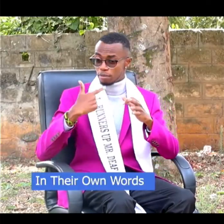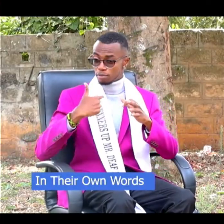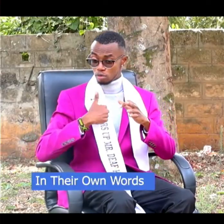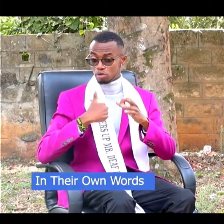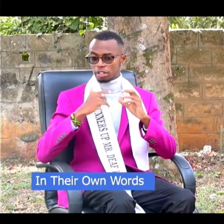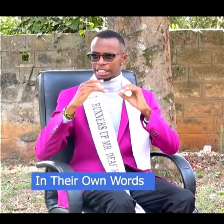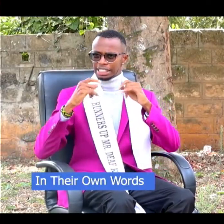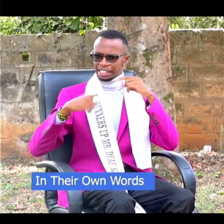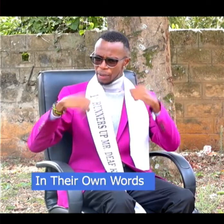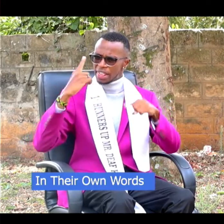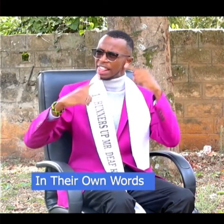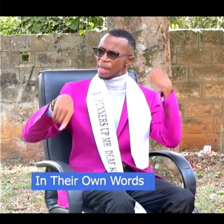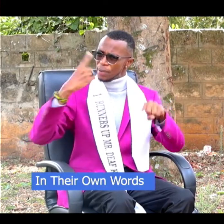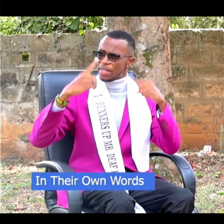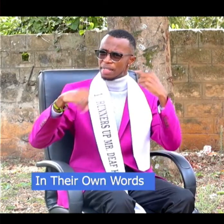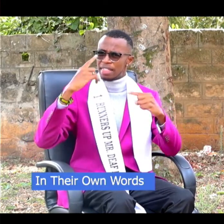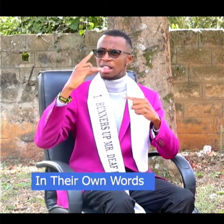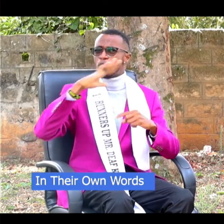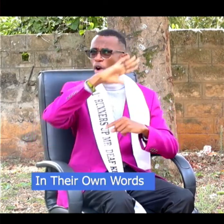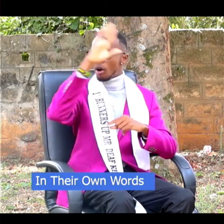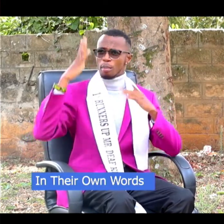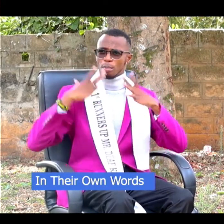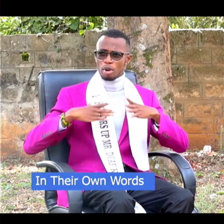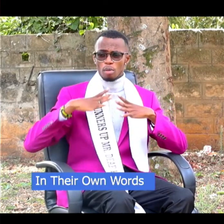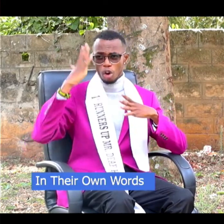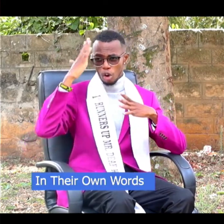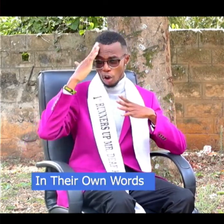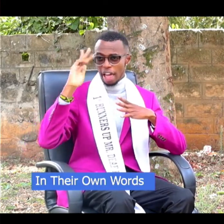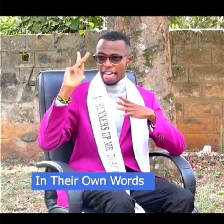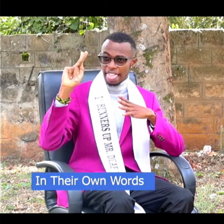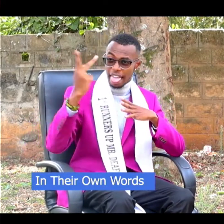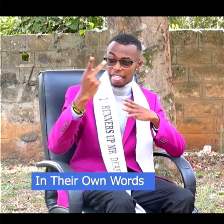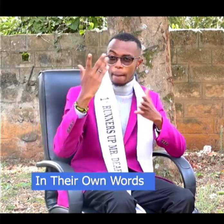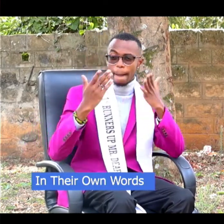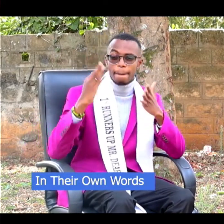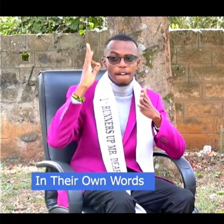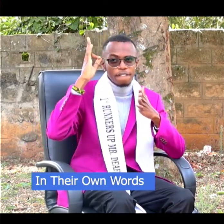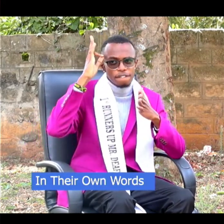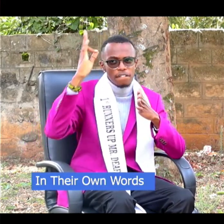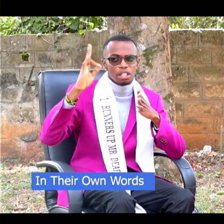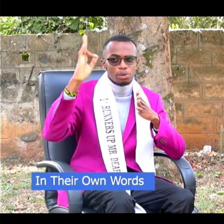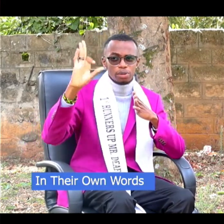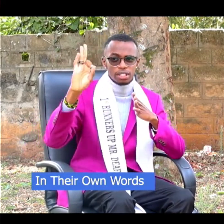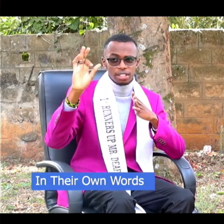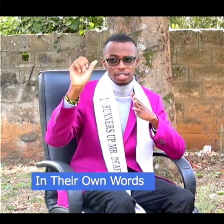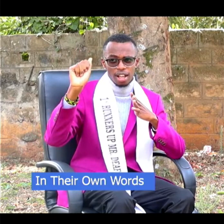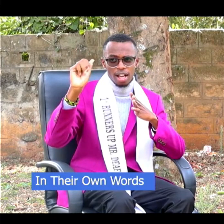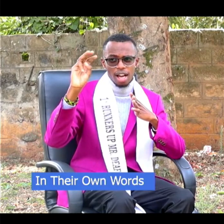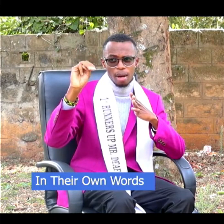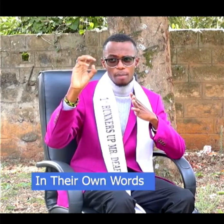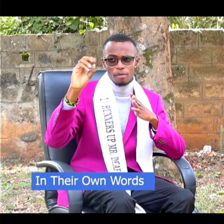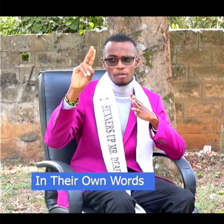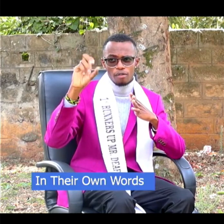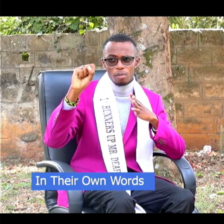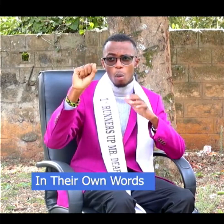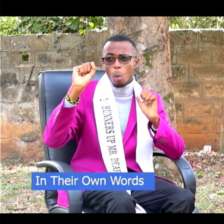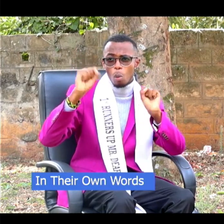when people see and the people know